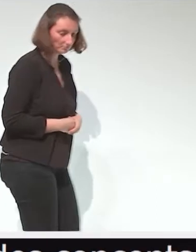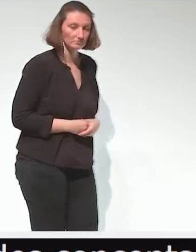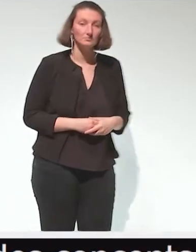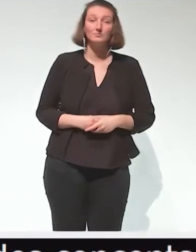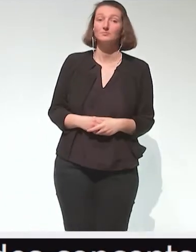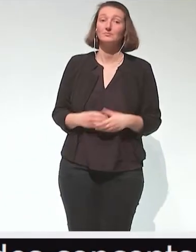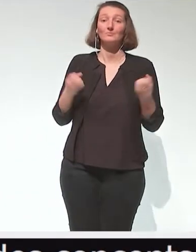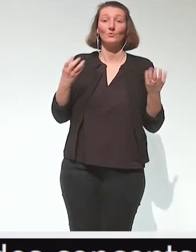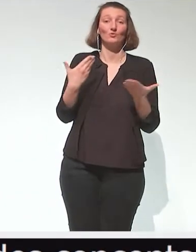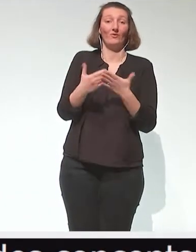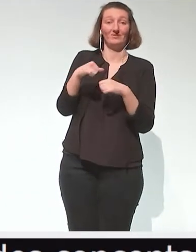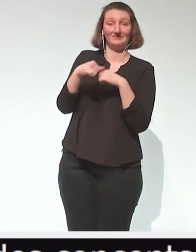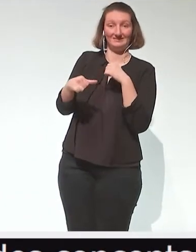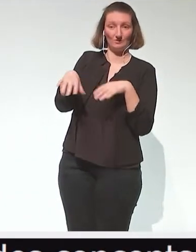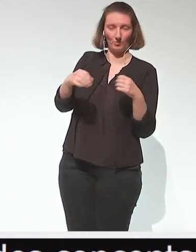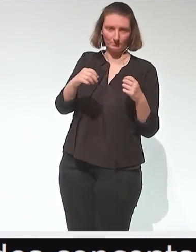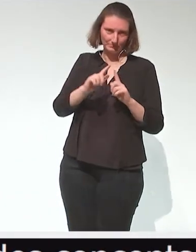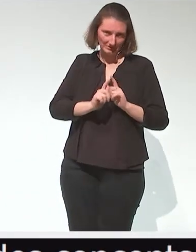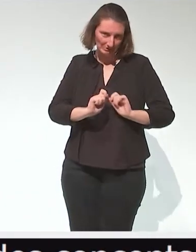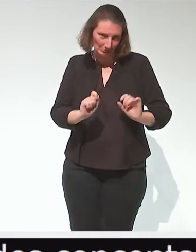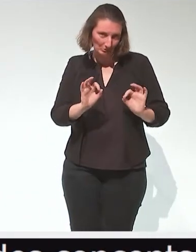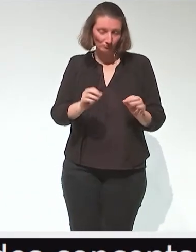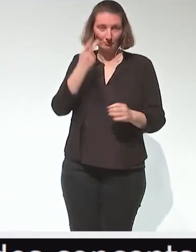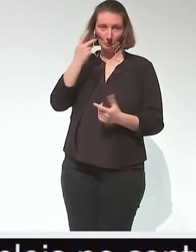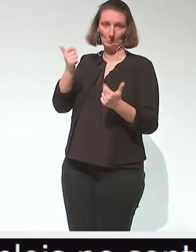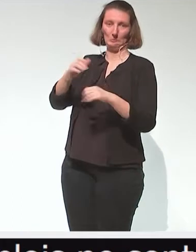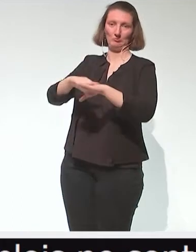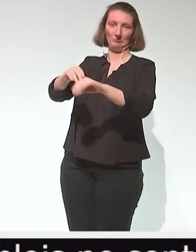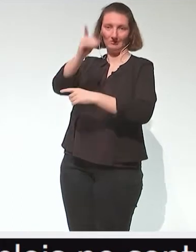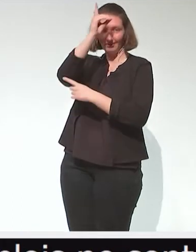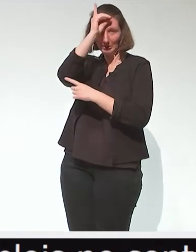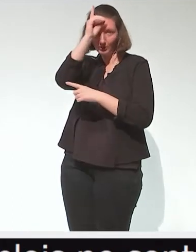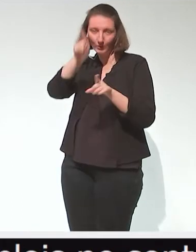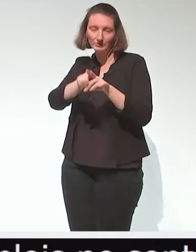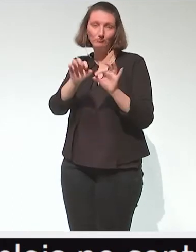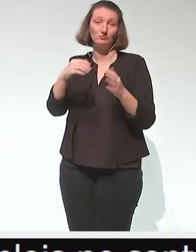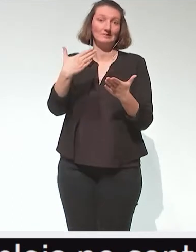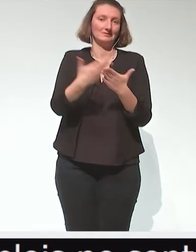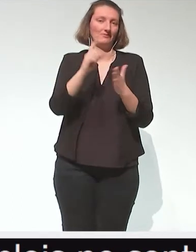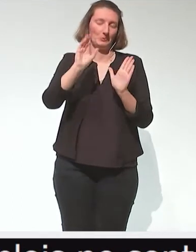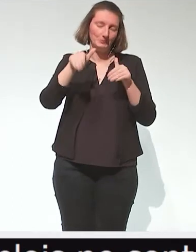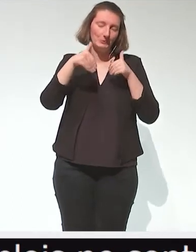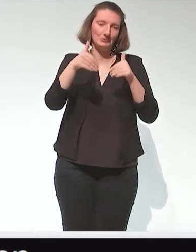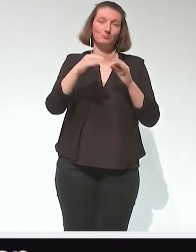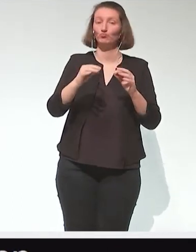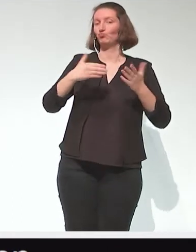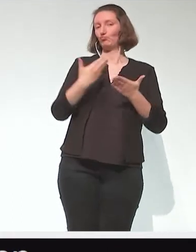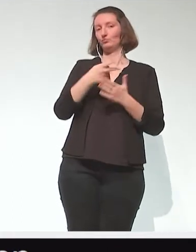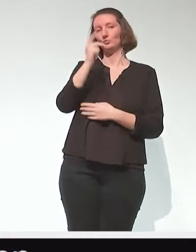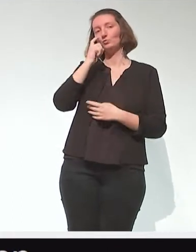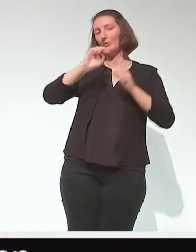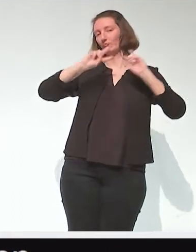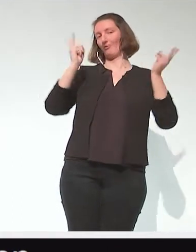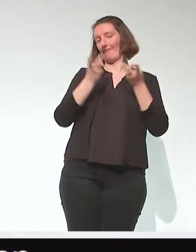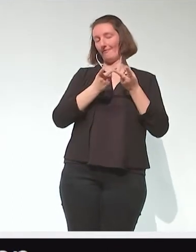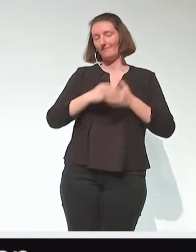And often these jobs are not properly respected. And we've seen that in Germany, and this is something we must